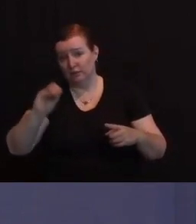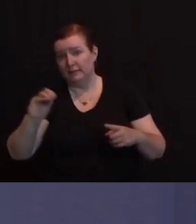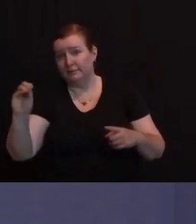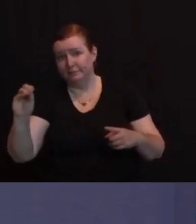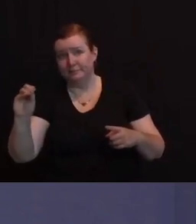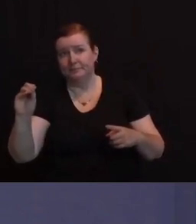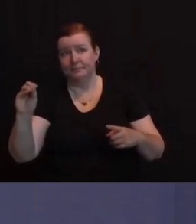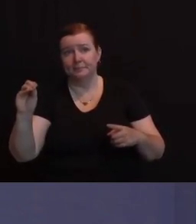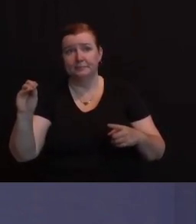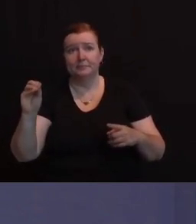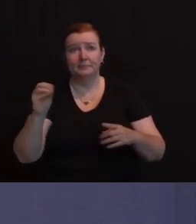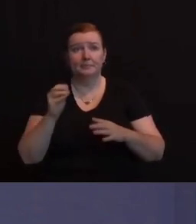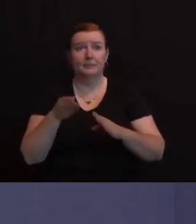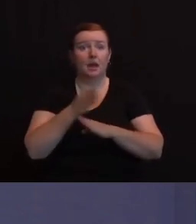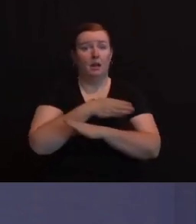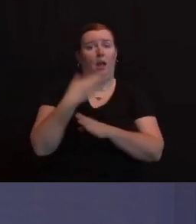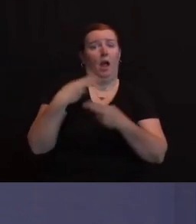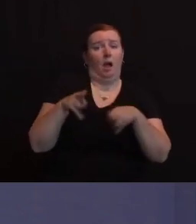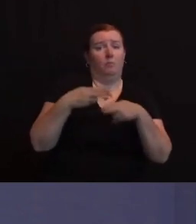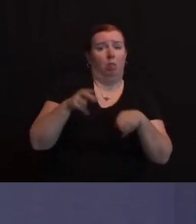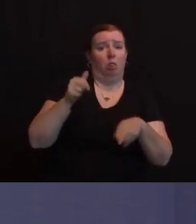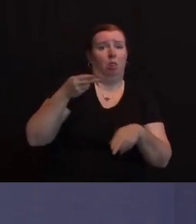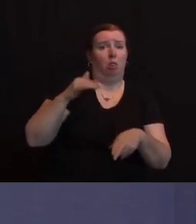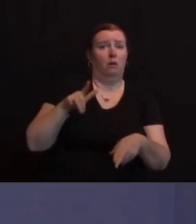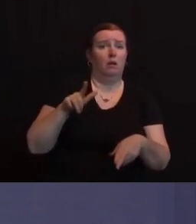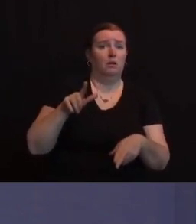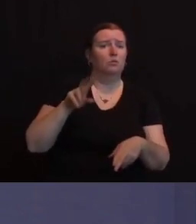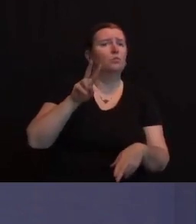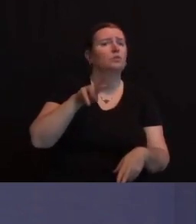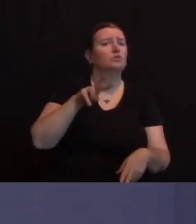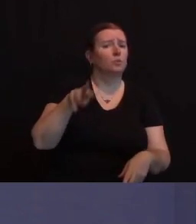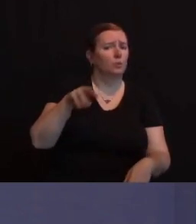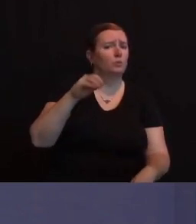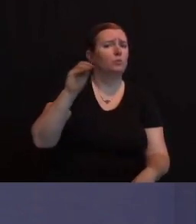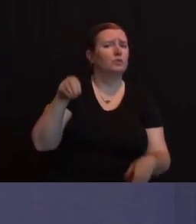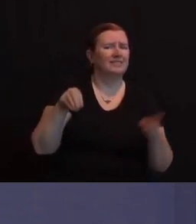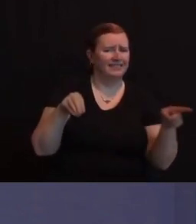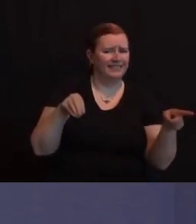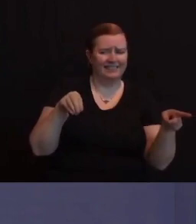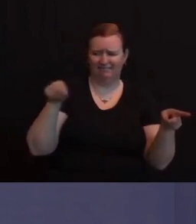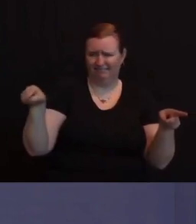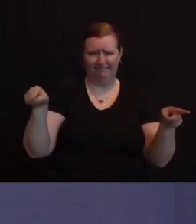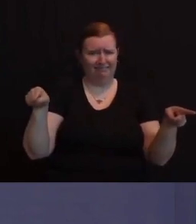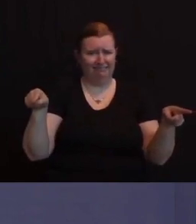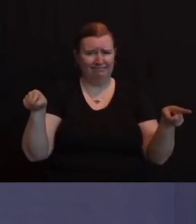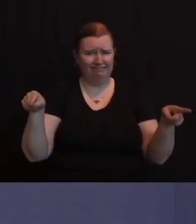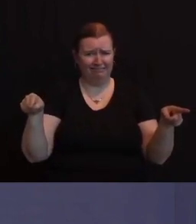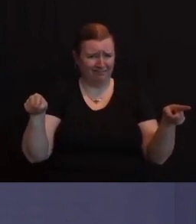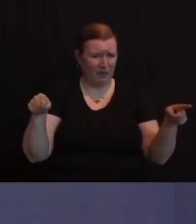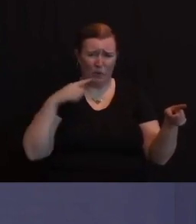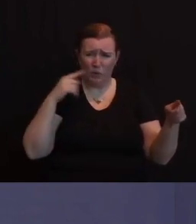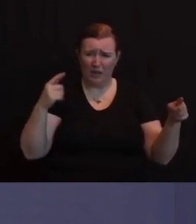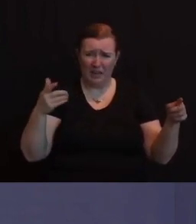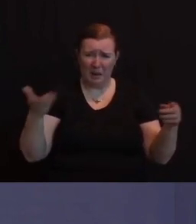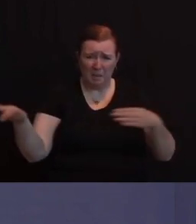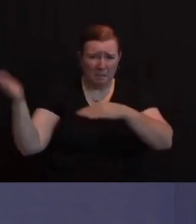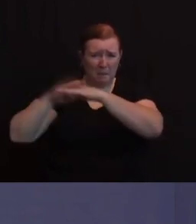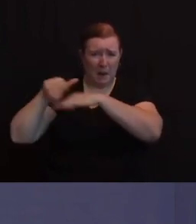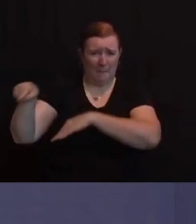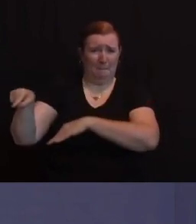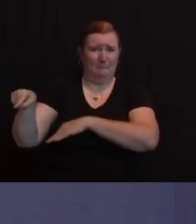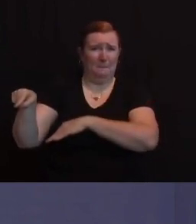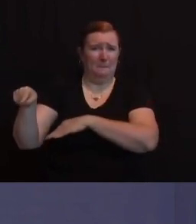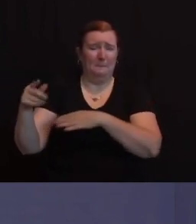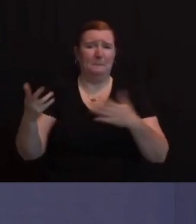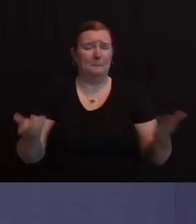April and 22% in June. When gathering with individuals outside of their household, no